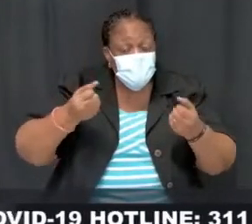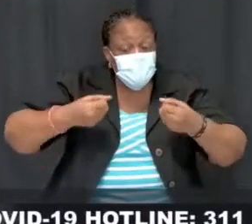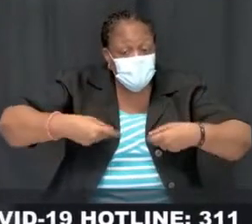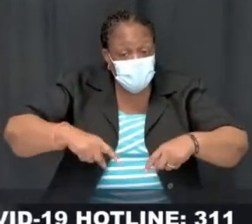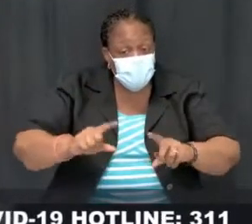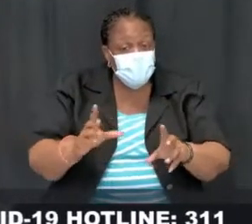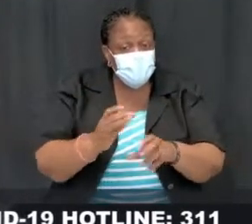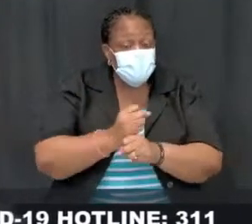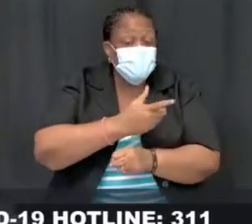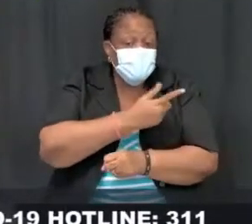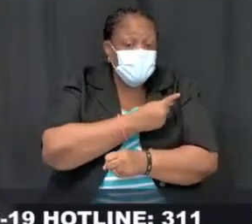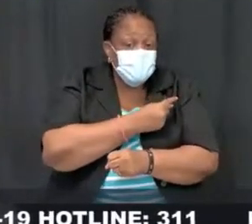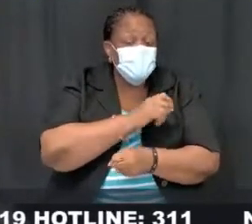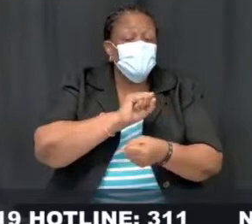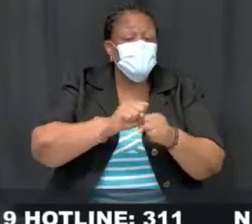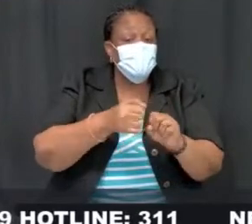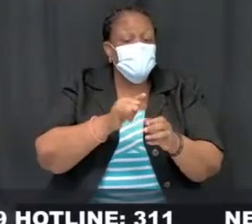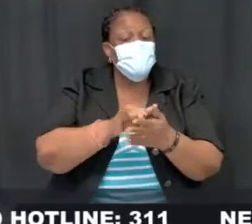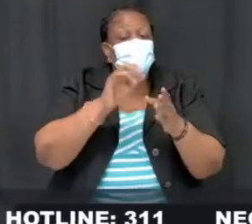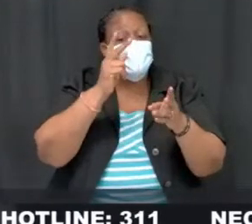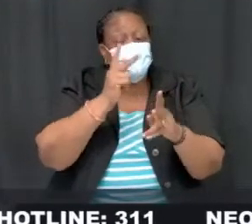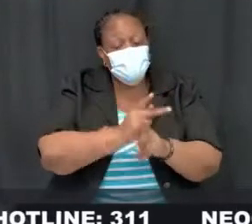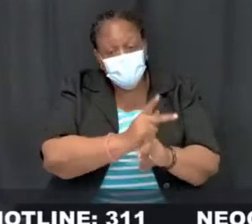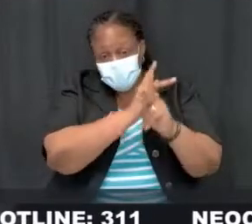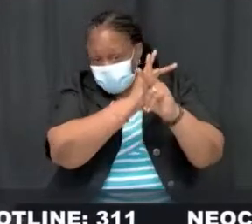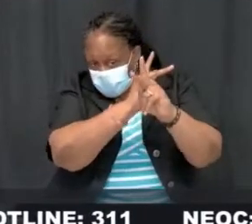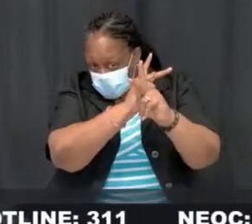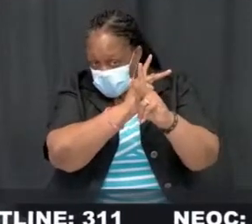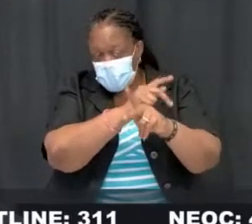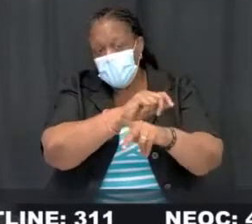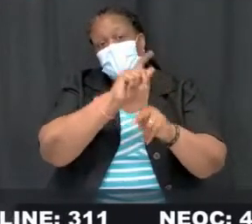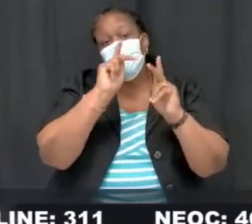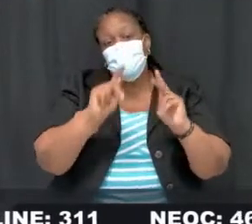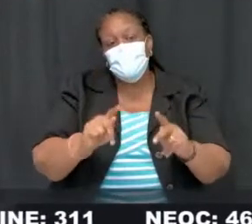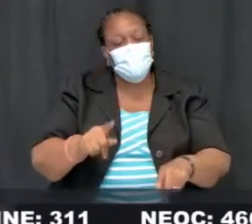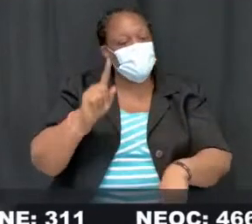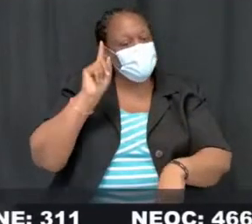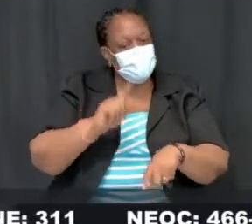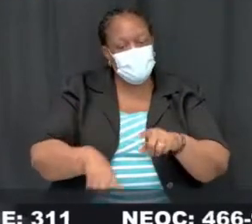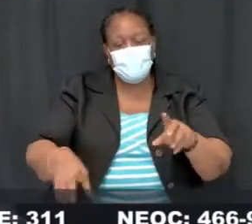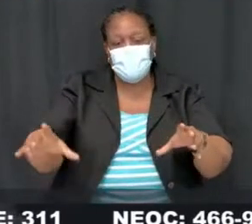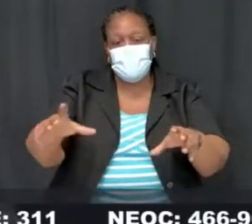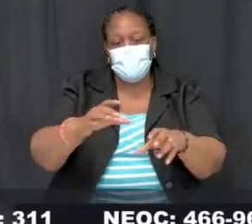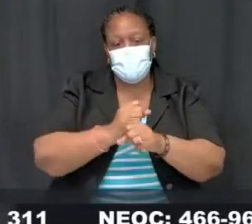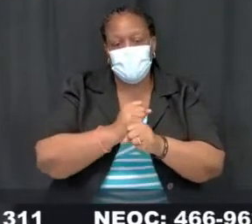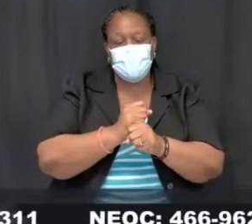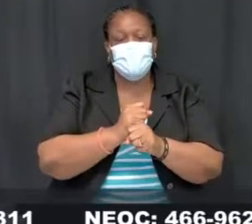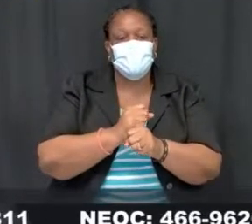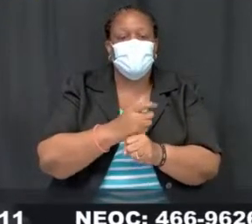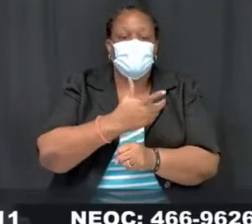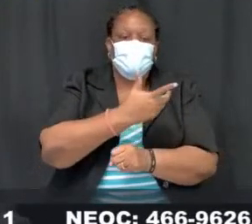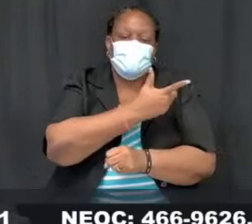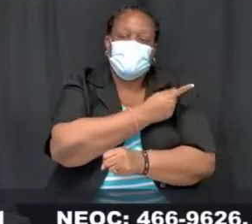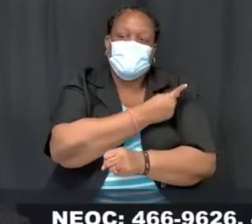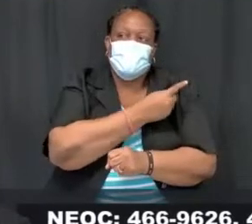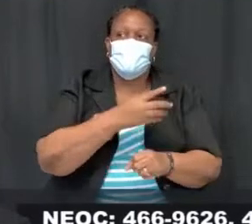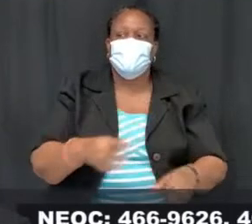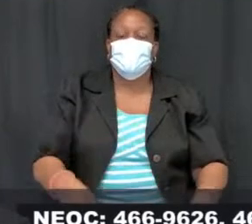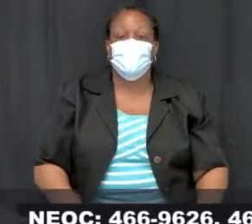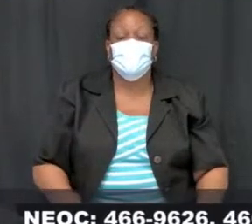of populations might not be possible. Because 1, with the development of the variants, as I said,